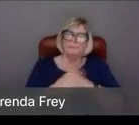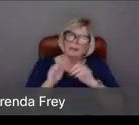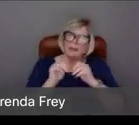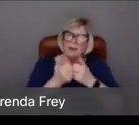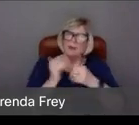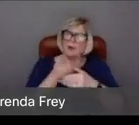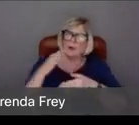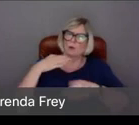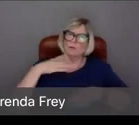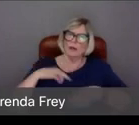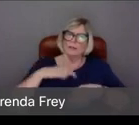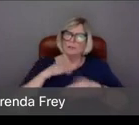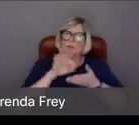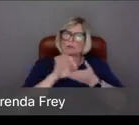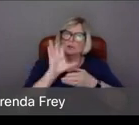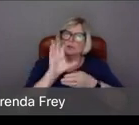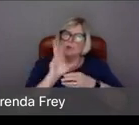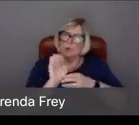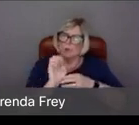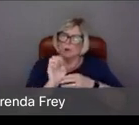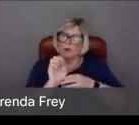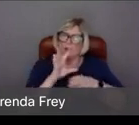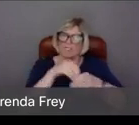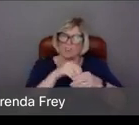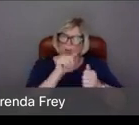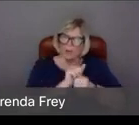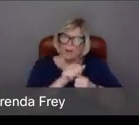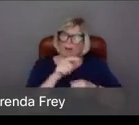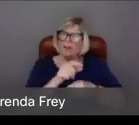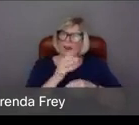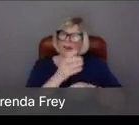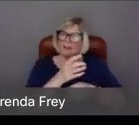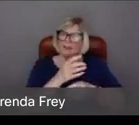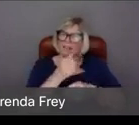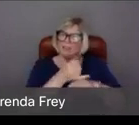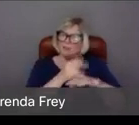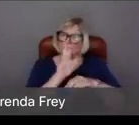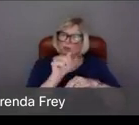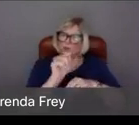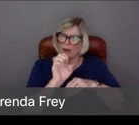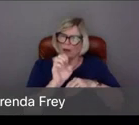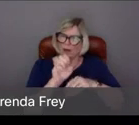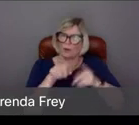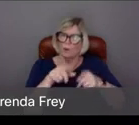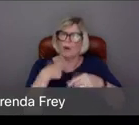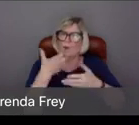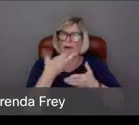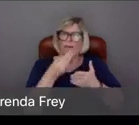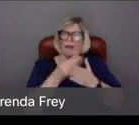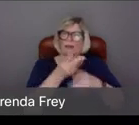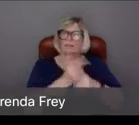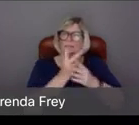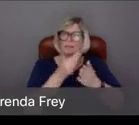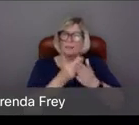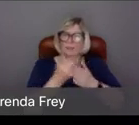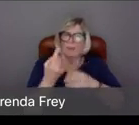in to the rates we're going to get when we want to finance something? So if you have a high credit score, that tells a lender